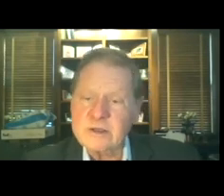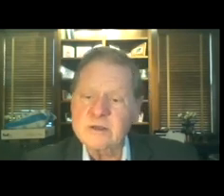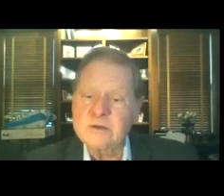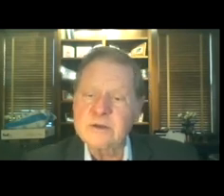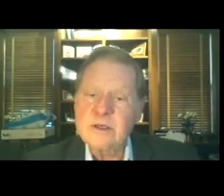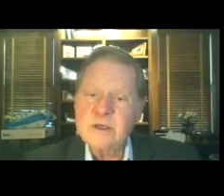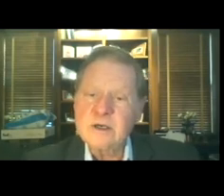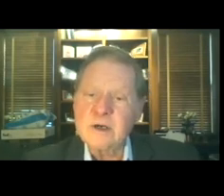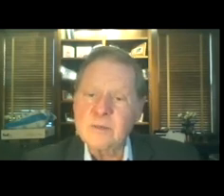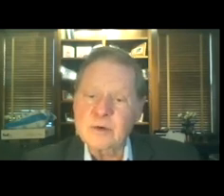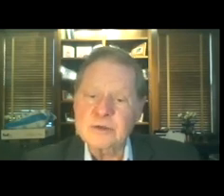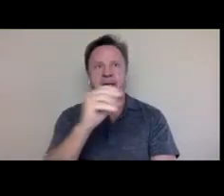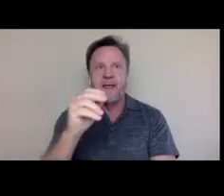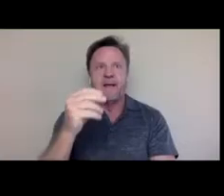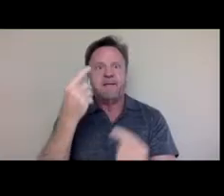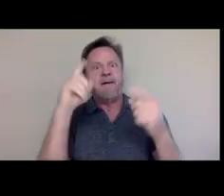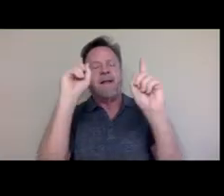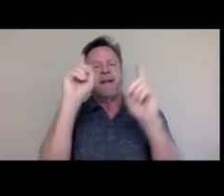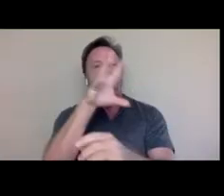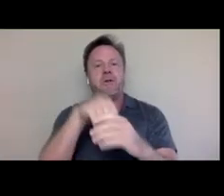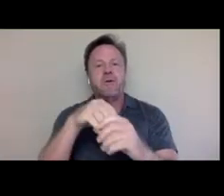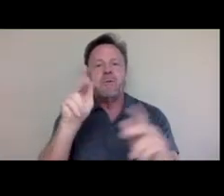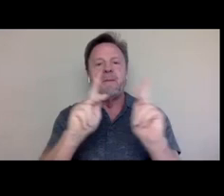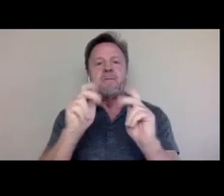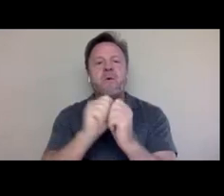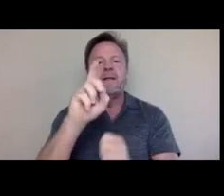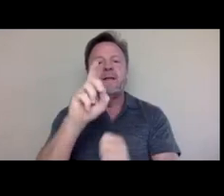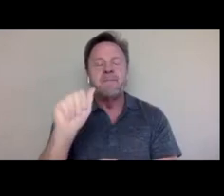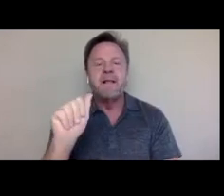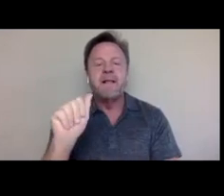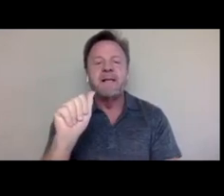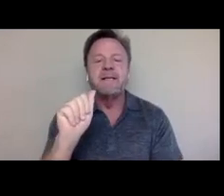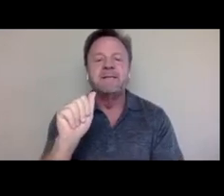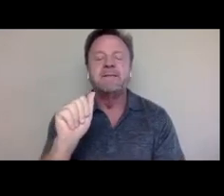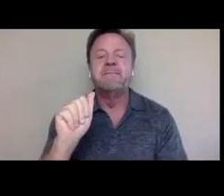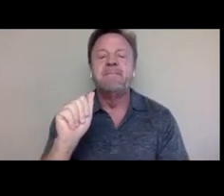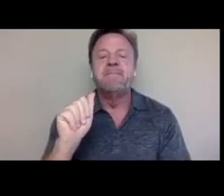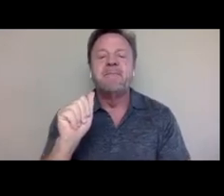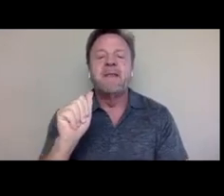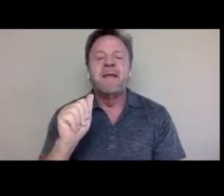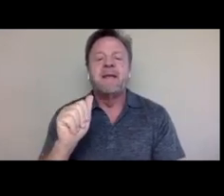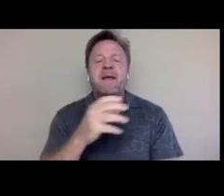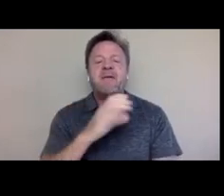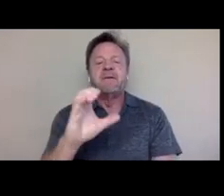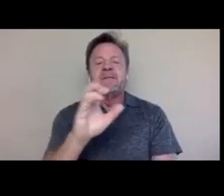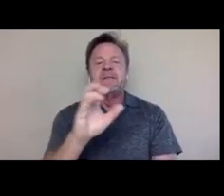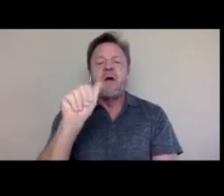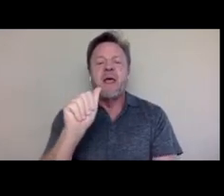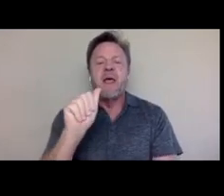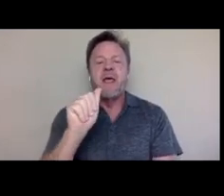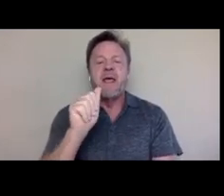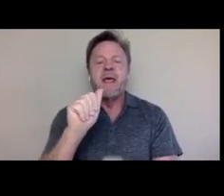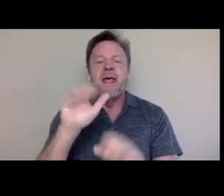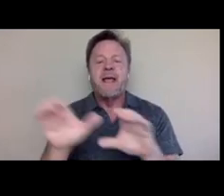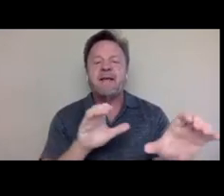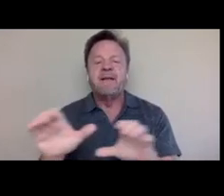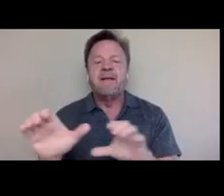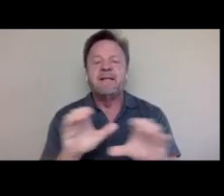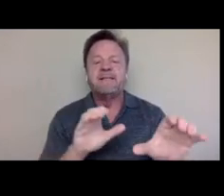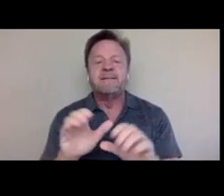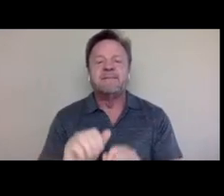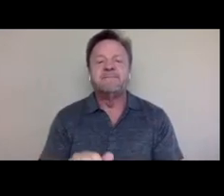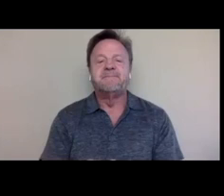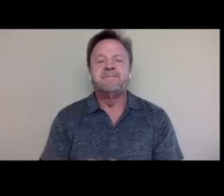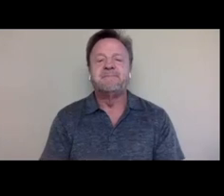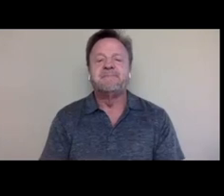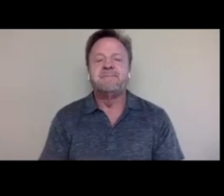last include persons with disabilities in CRA activities officially. I think we've been included